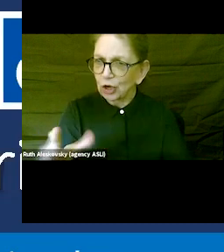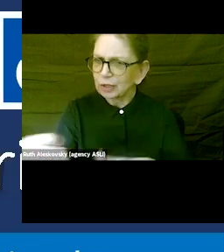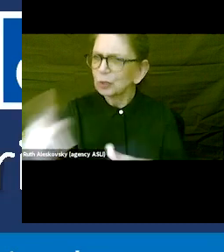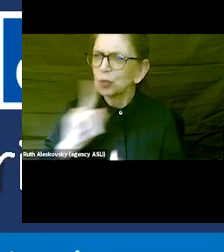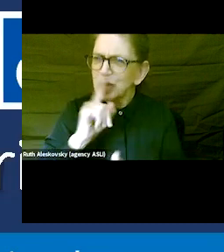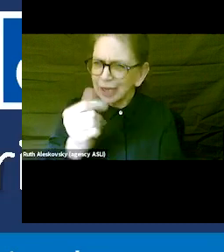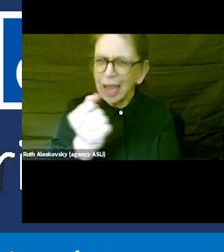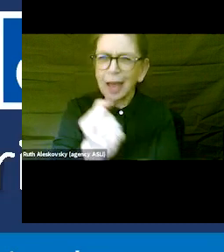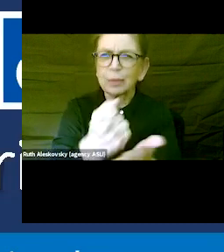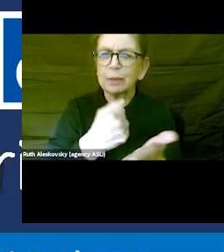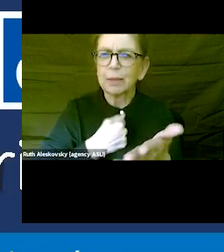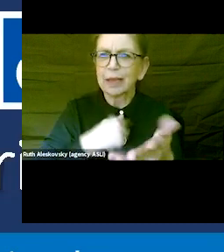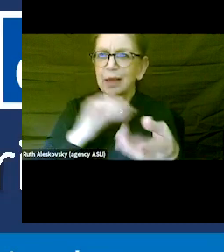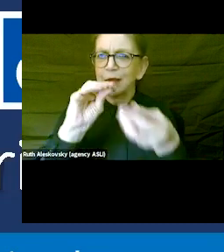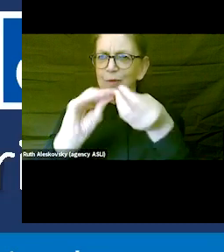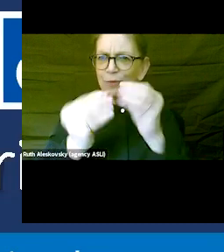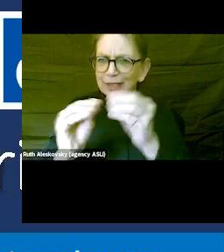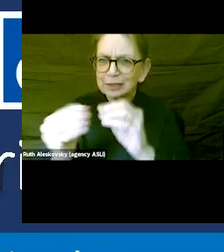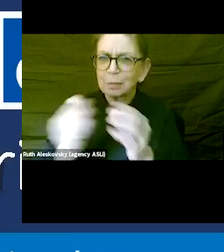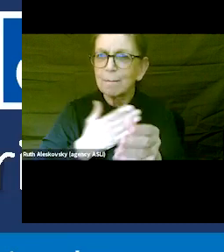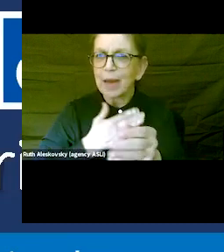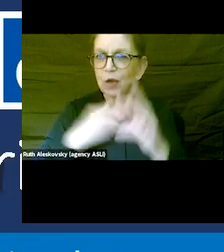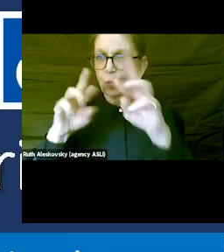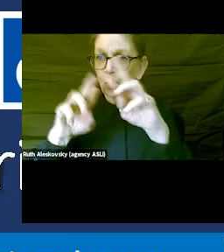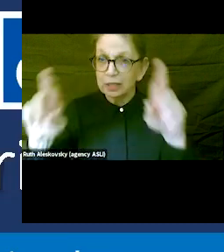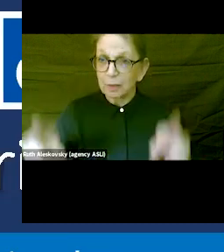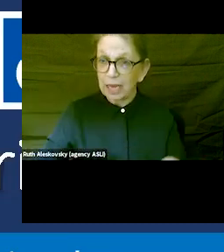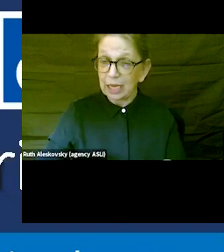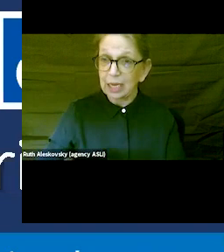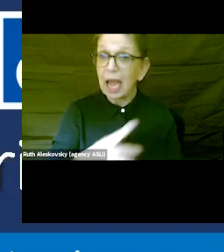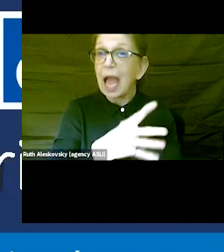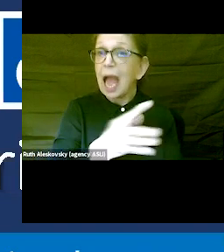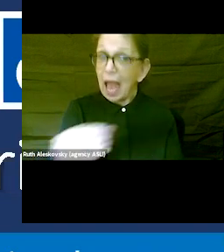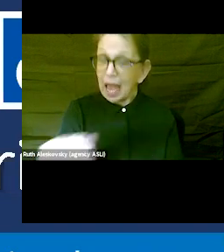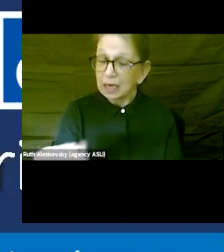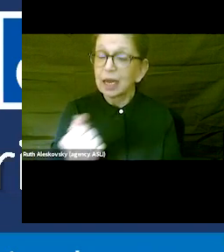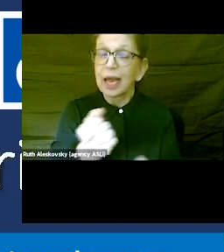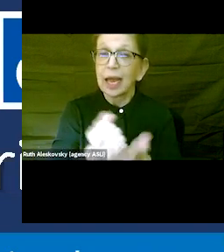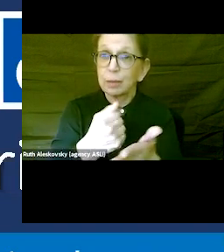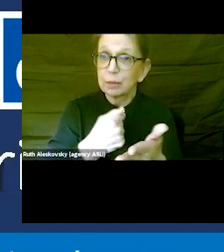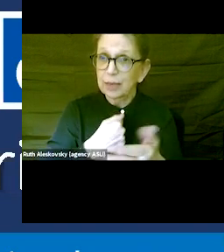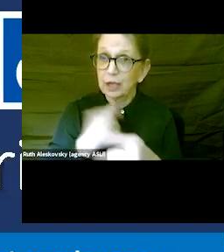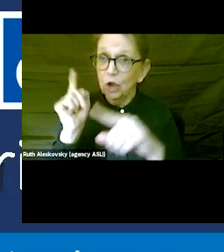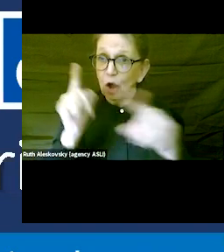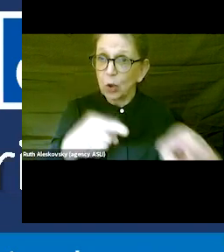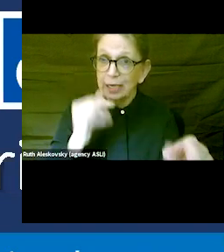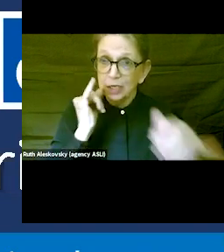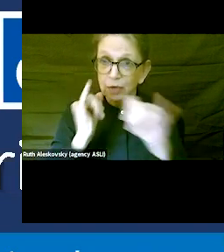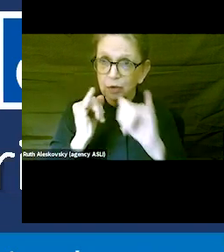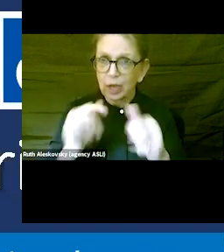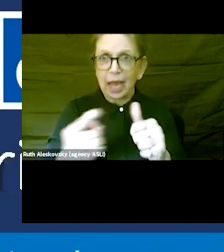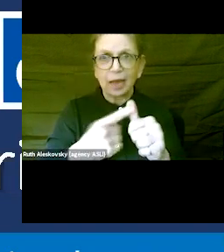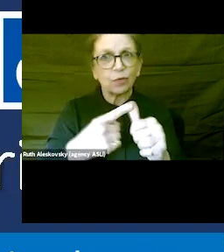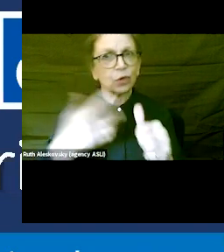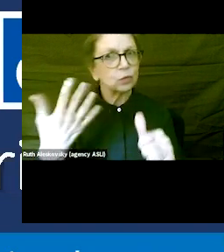my resume and help me seek suitable employment. At first, it was rather a daunting